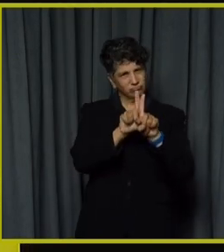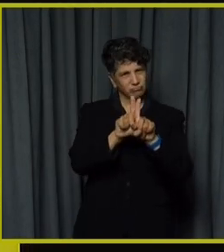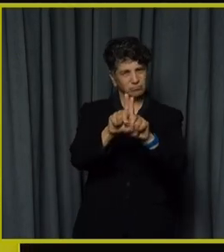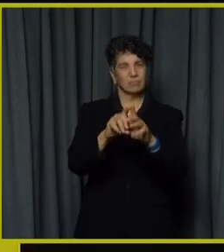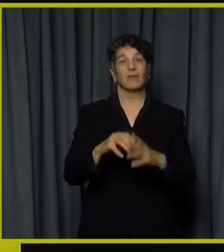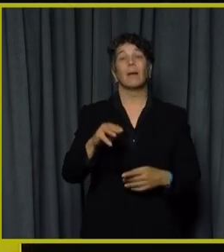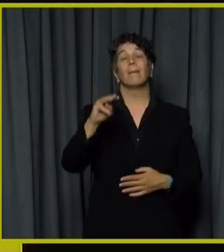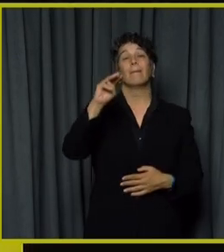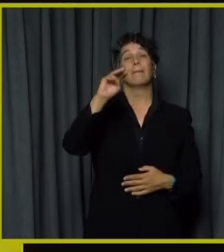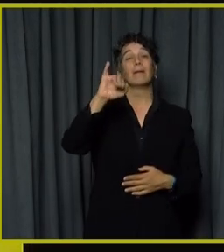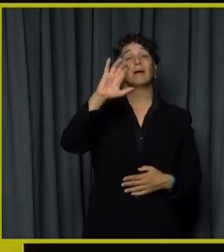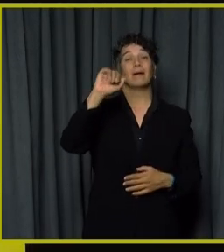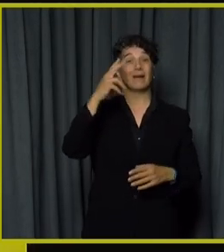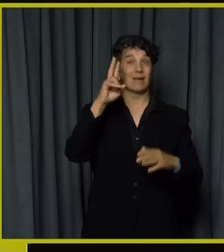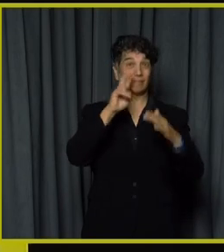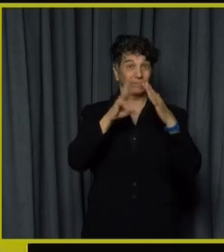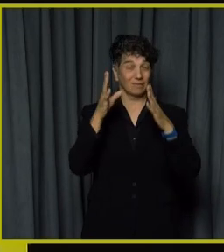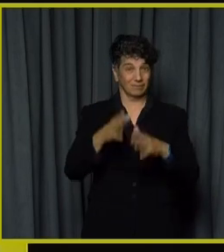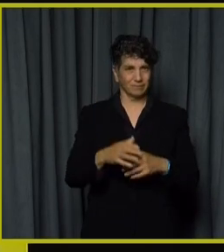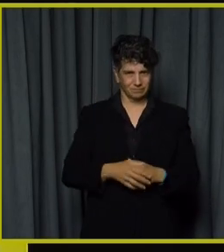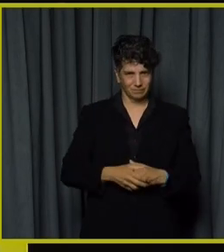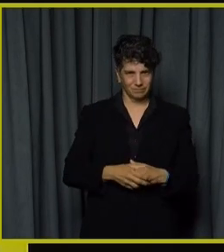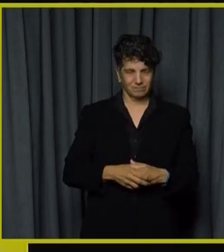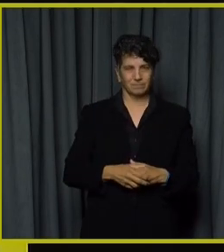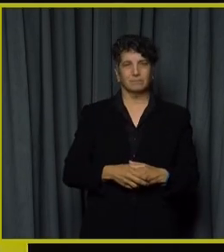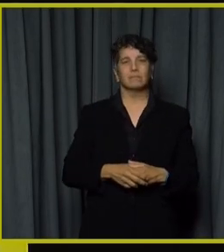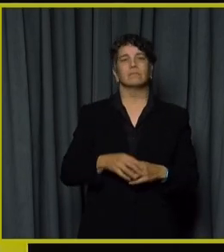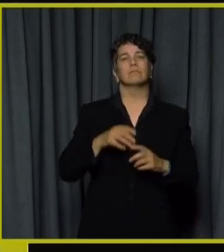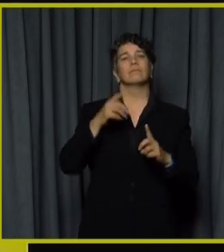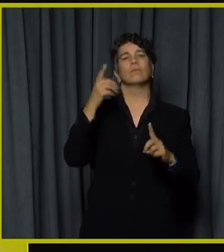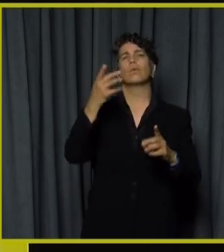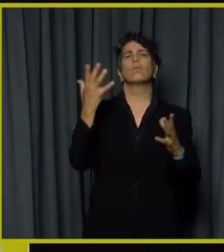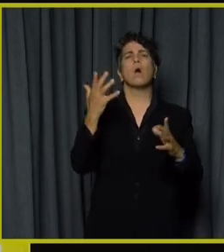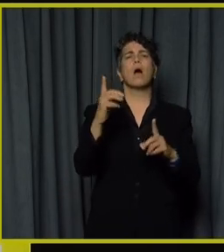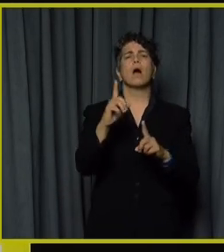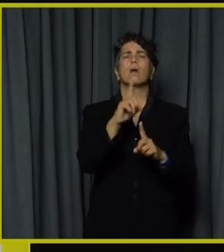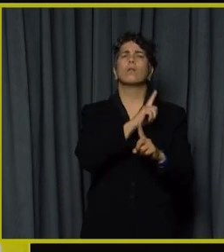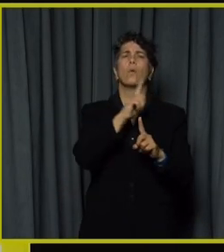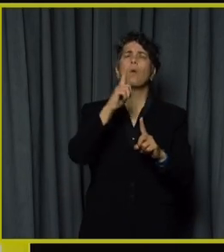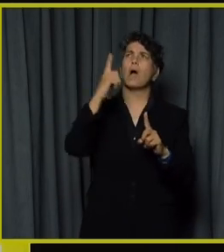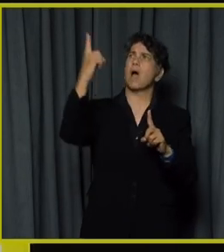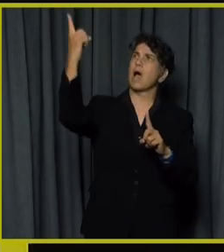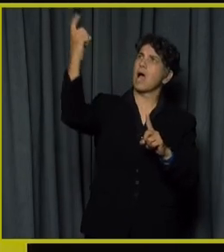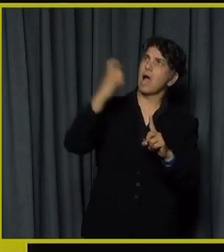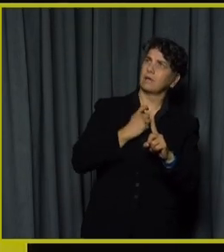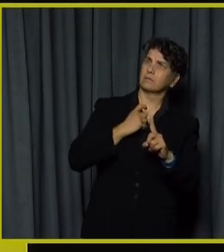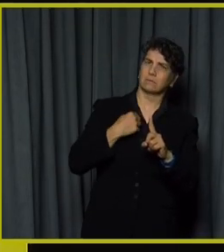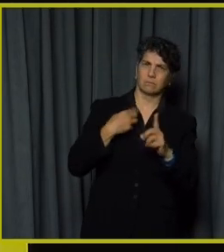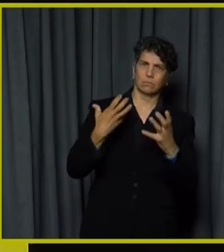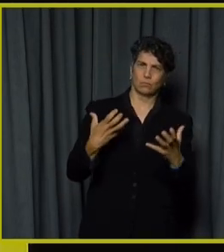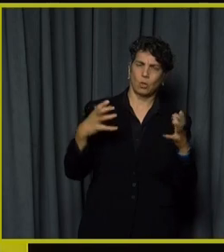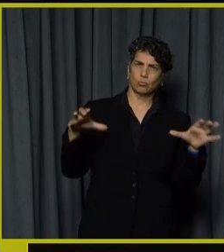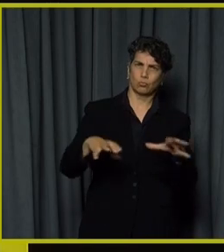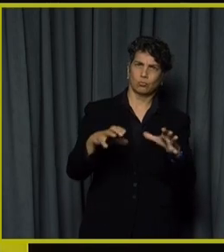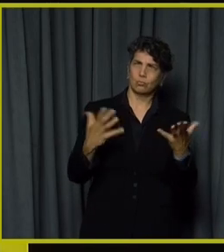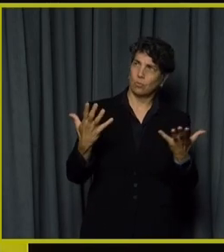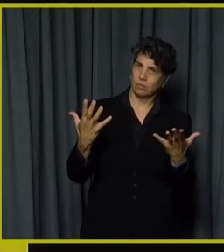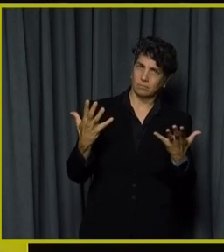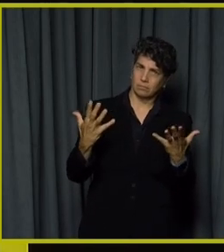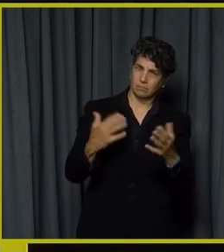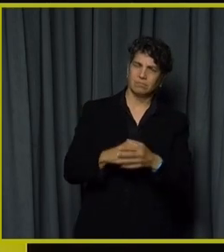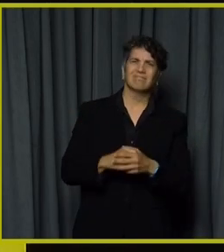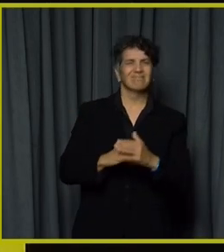the Lord demand of you but to do justice, to love kindness, to